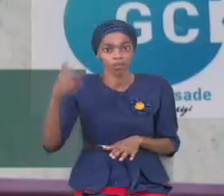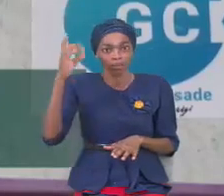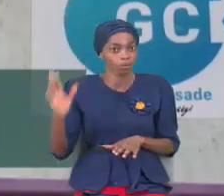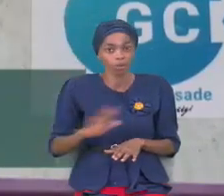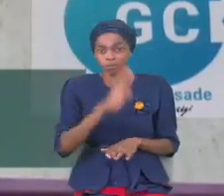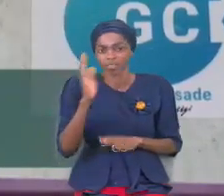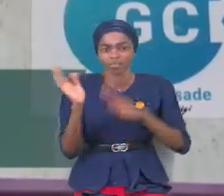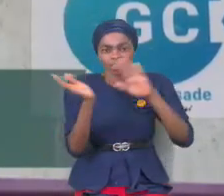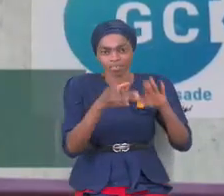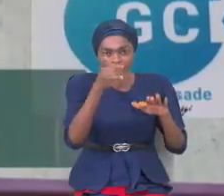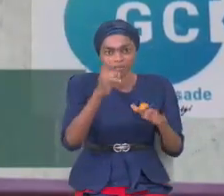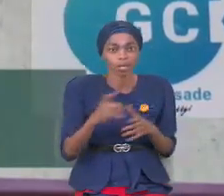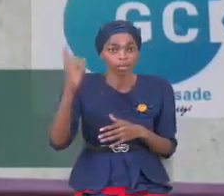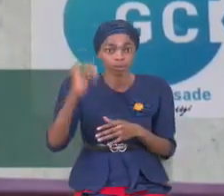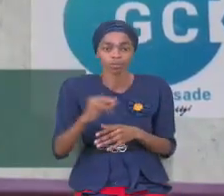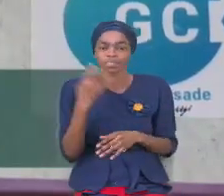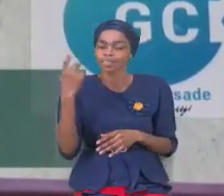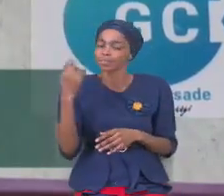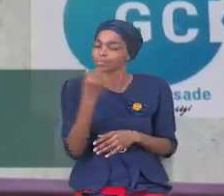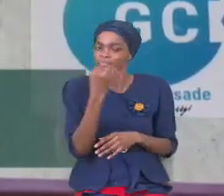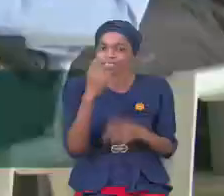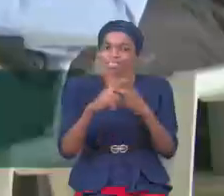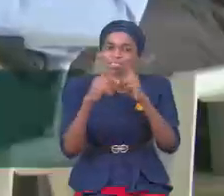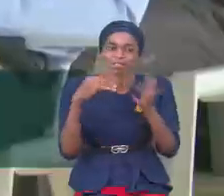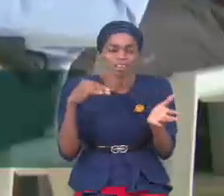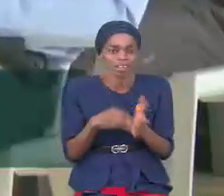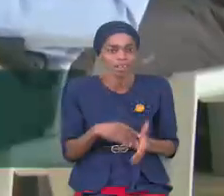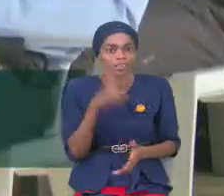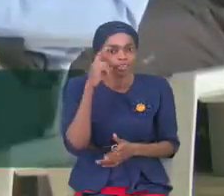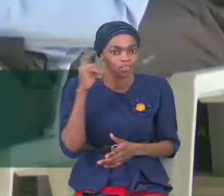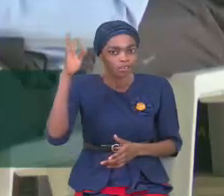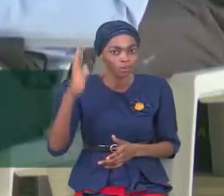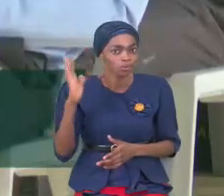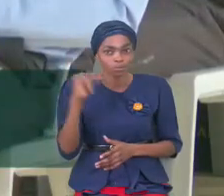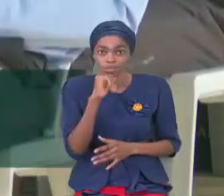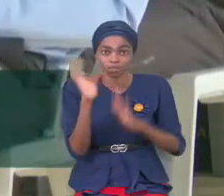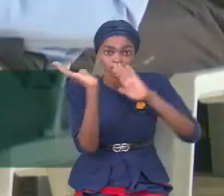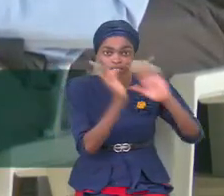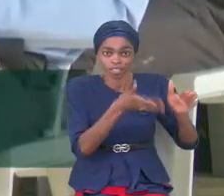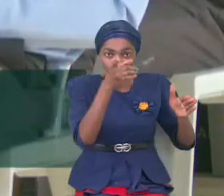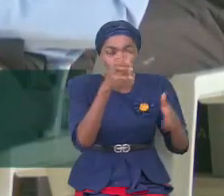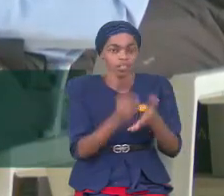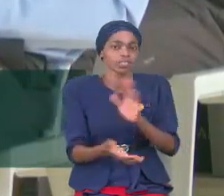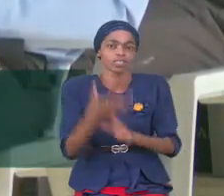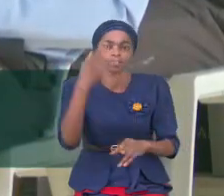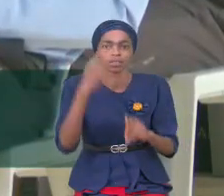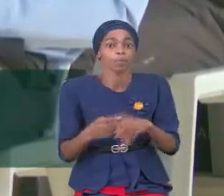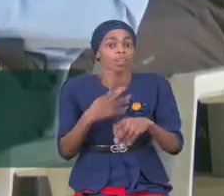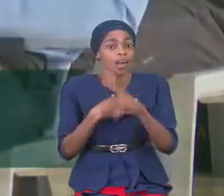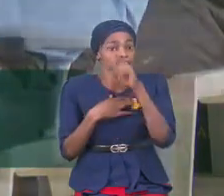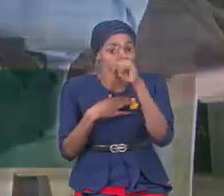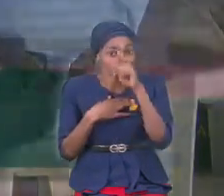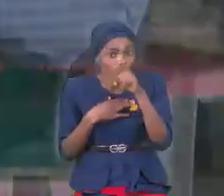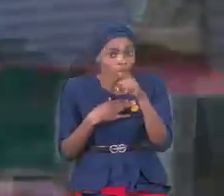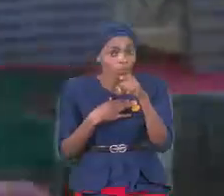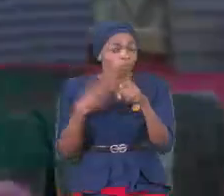again. He will not abandon you in Jesus' name. And you will not abandon the Lord and the voice of